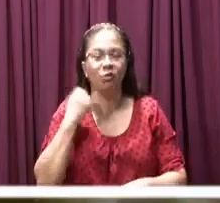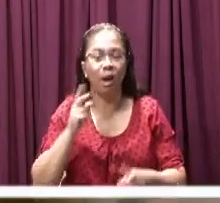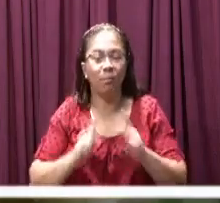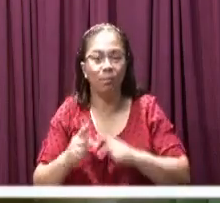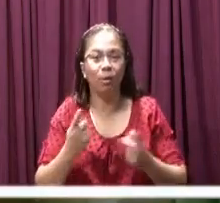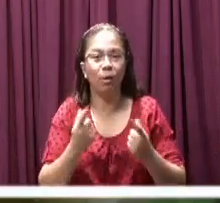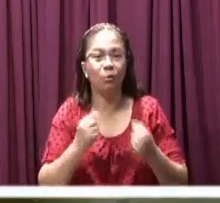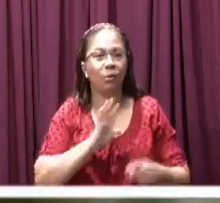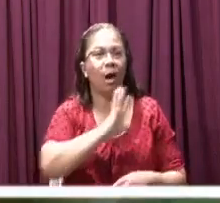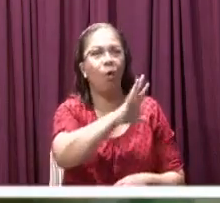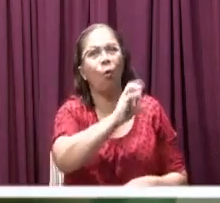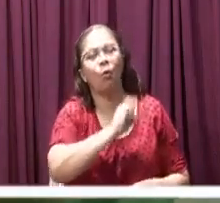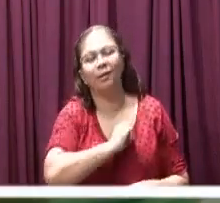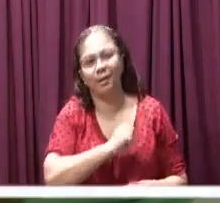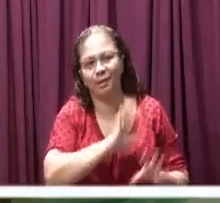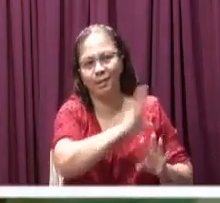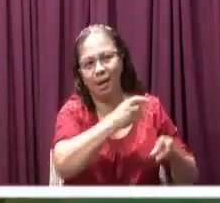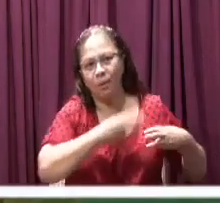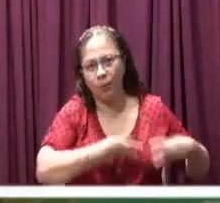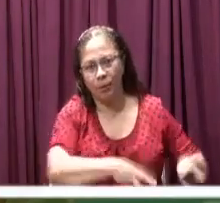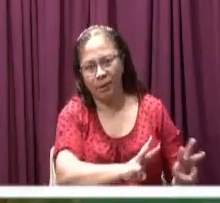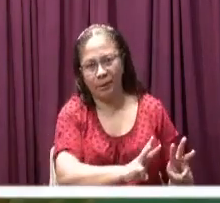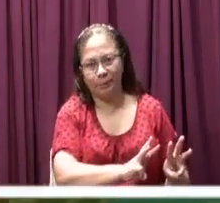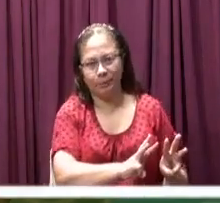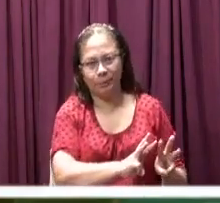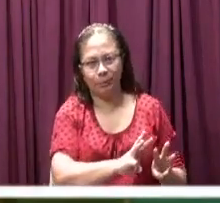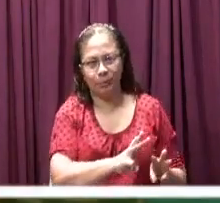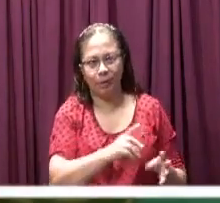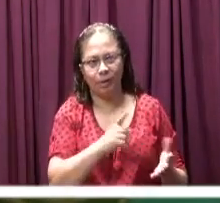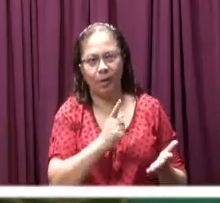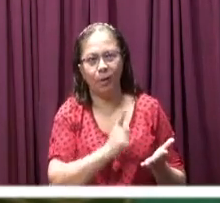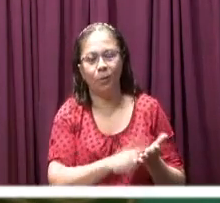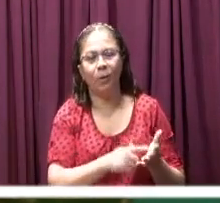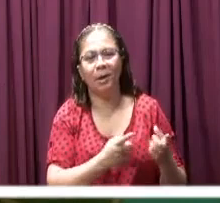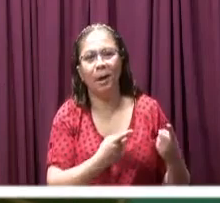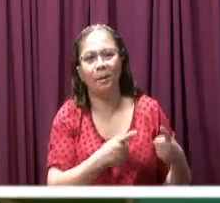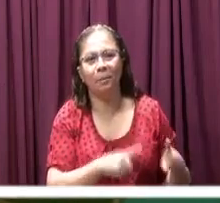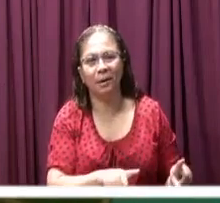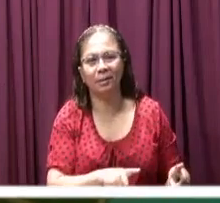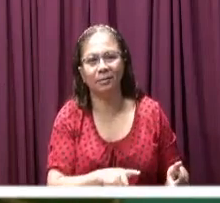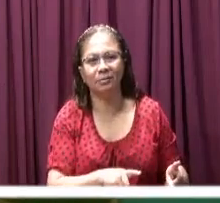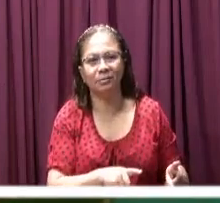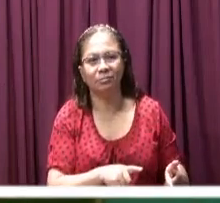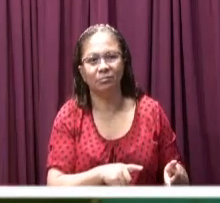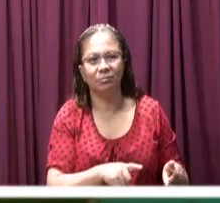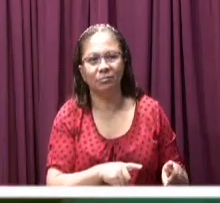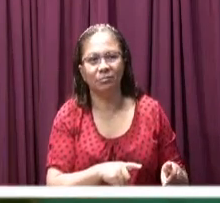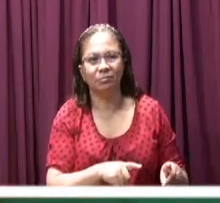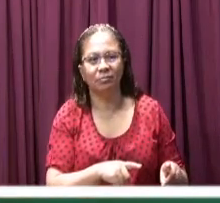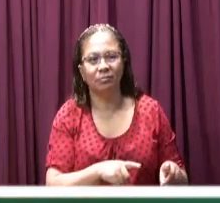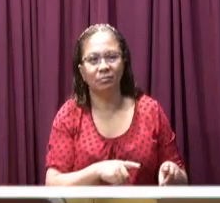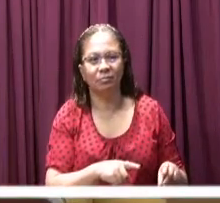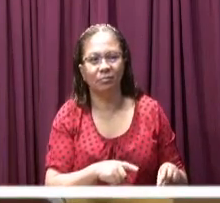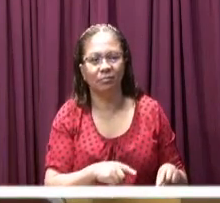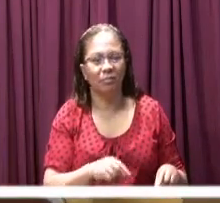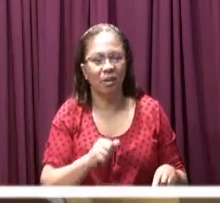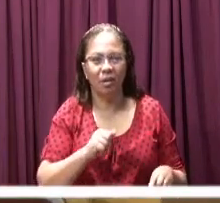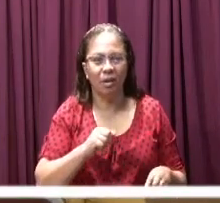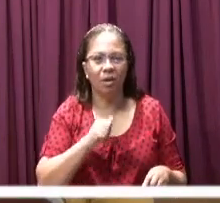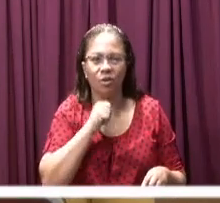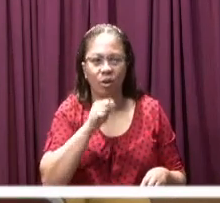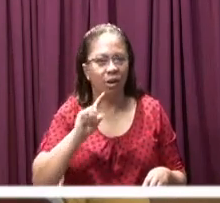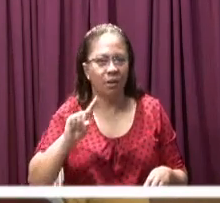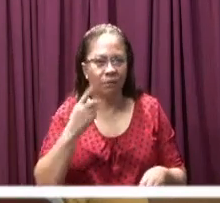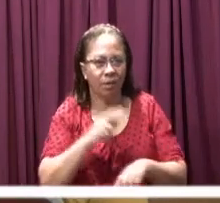They did their own thing. And because they did their own thing, they went their own way. Rather than being the first of all the